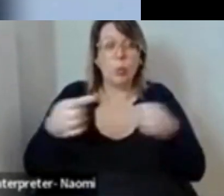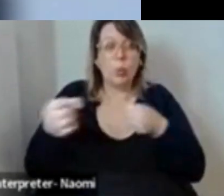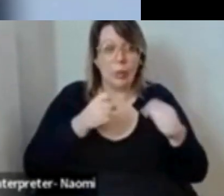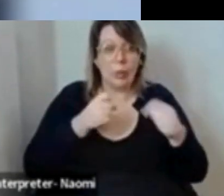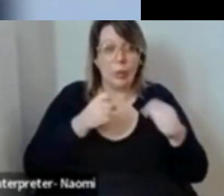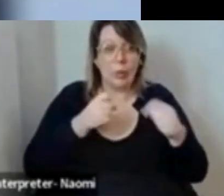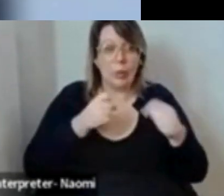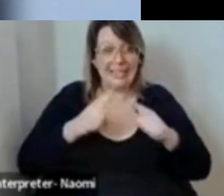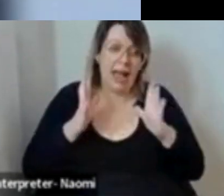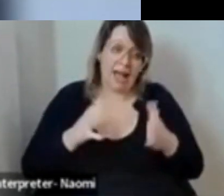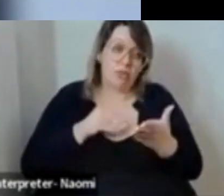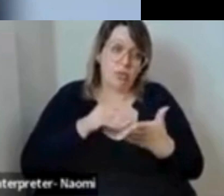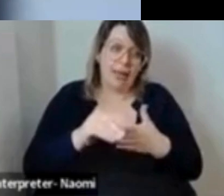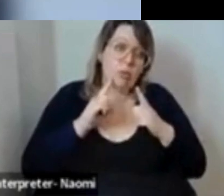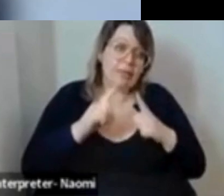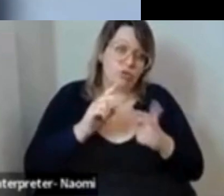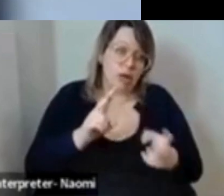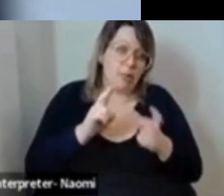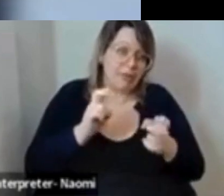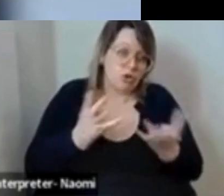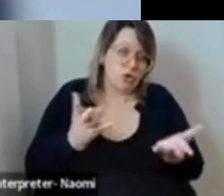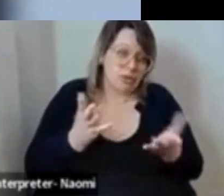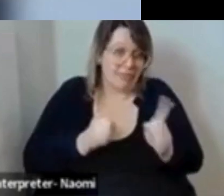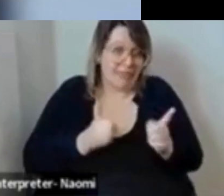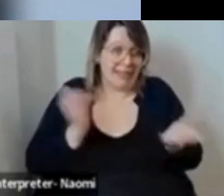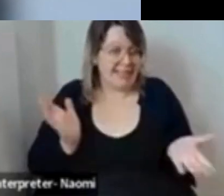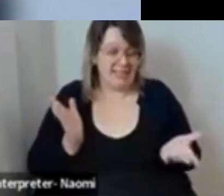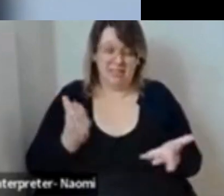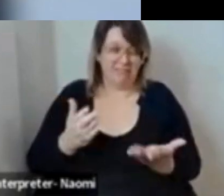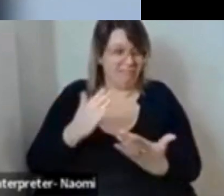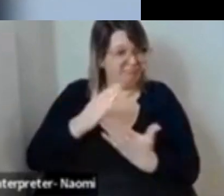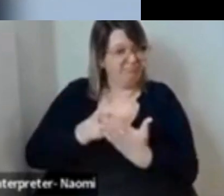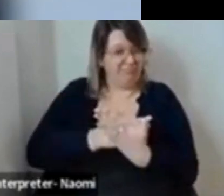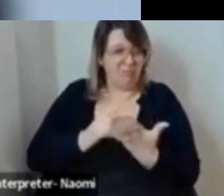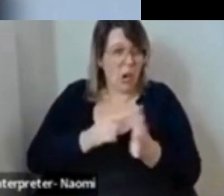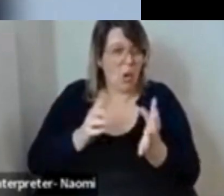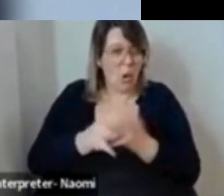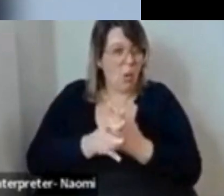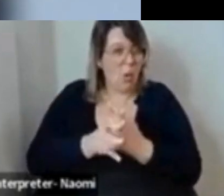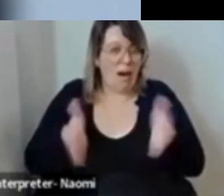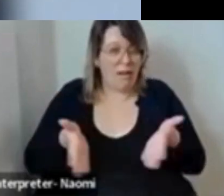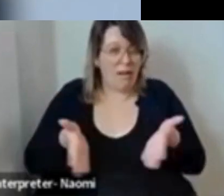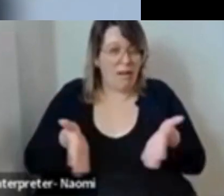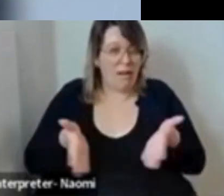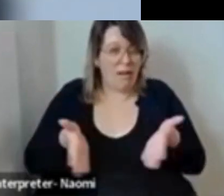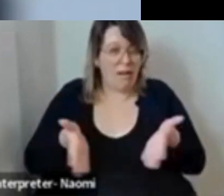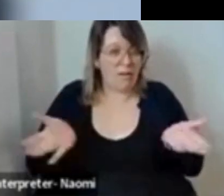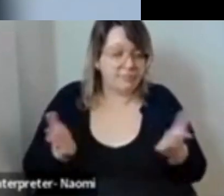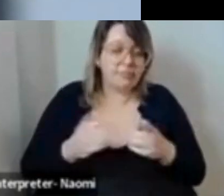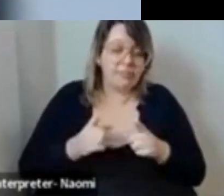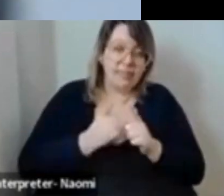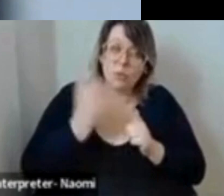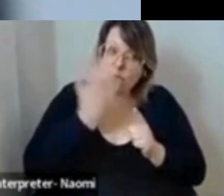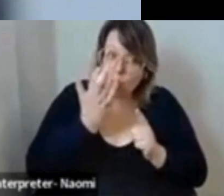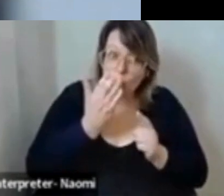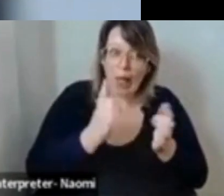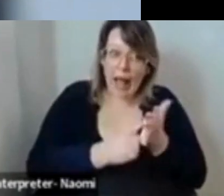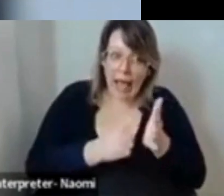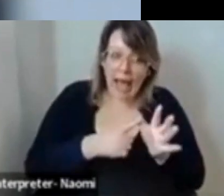teacher pension scheme, and that's a requirement on local authorities as well as on schools and others, but not